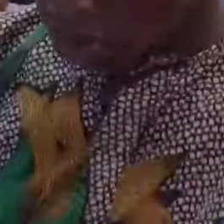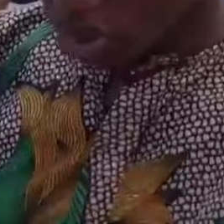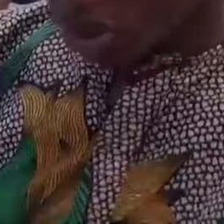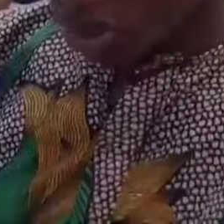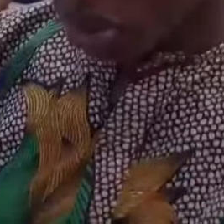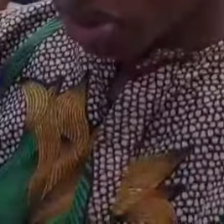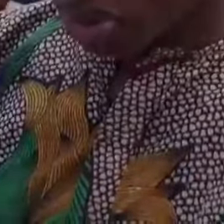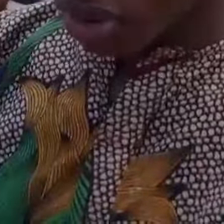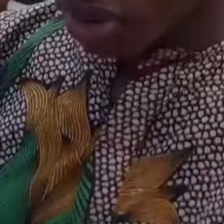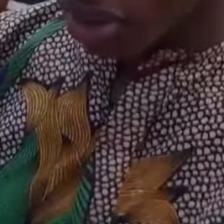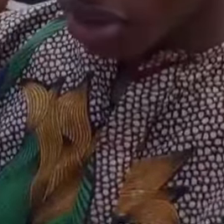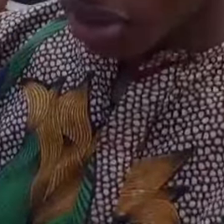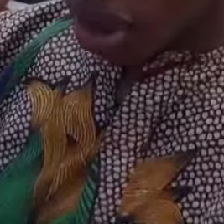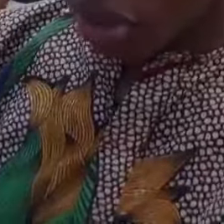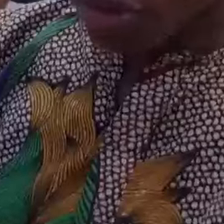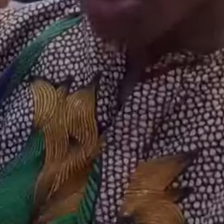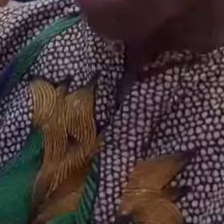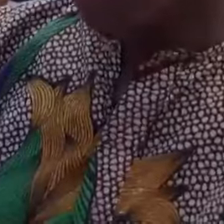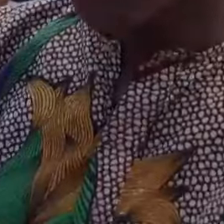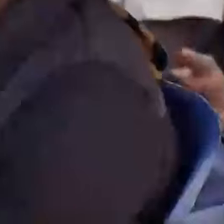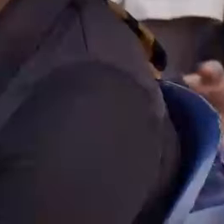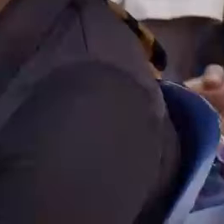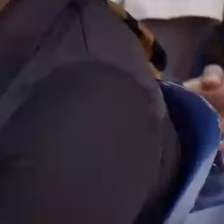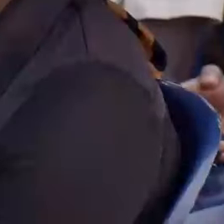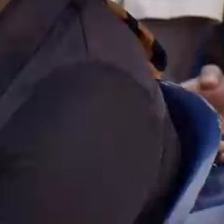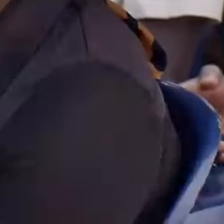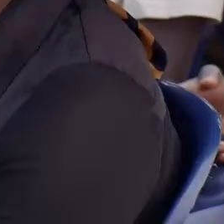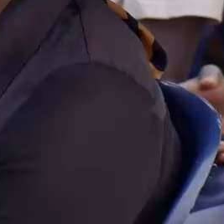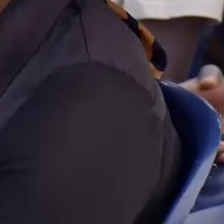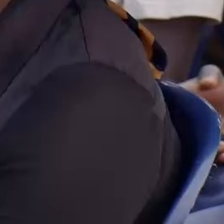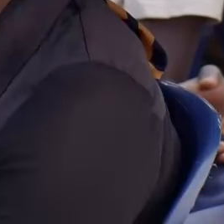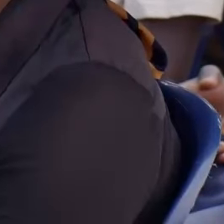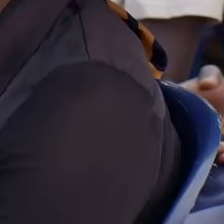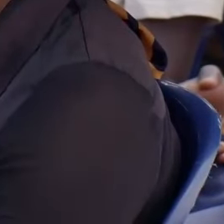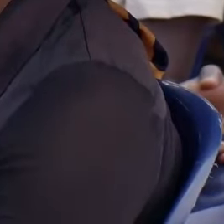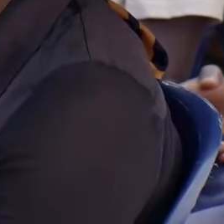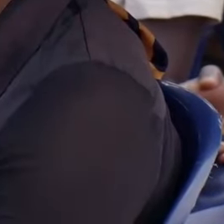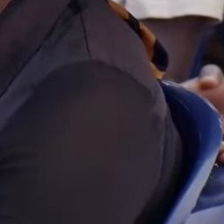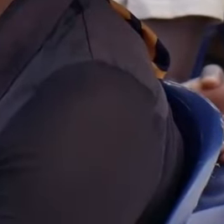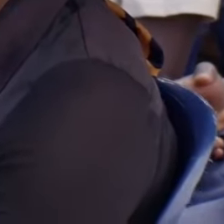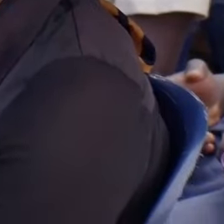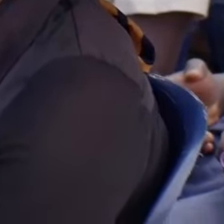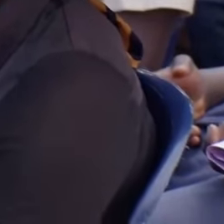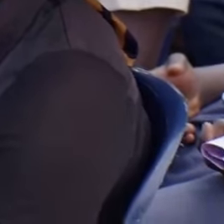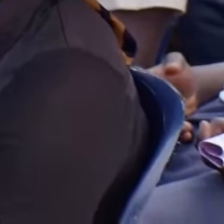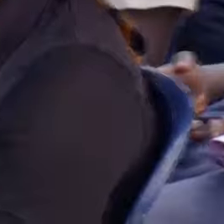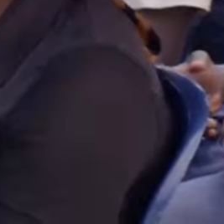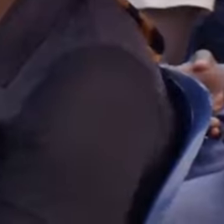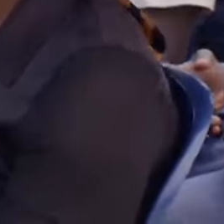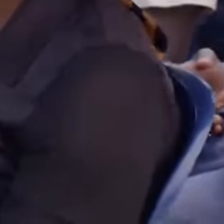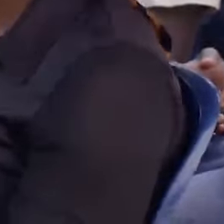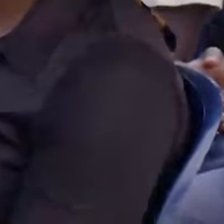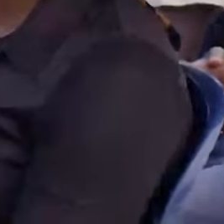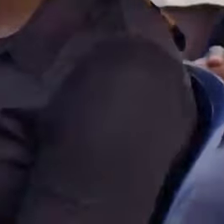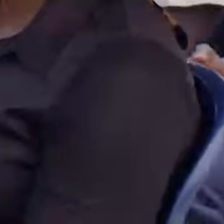anymore. I am moving up. Okay, close that notebook now and rise up. God is going to do it